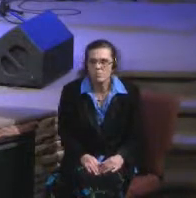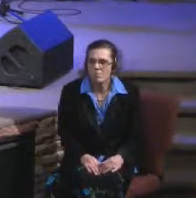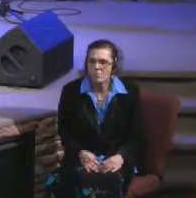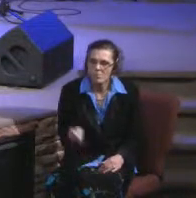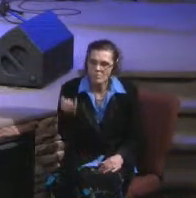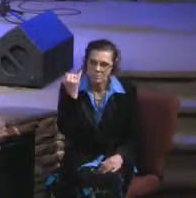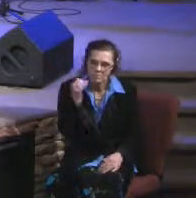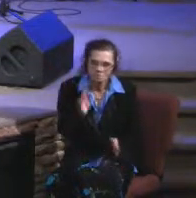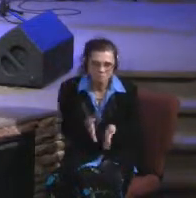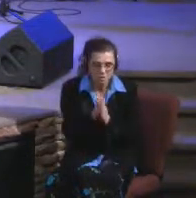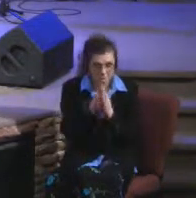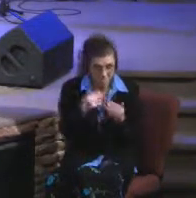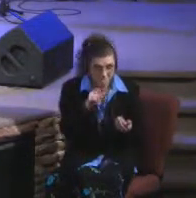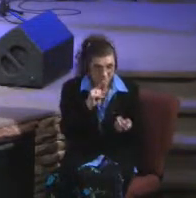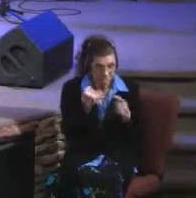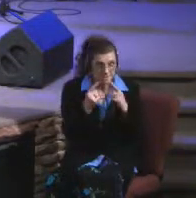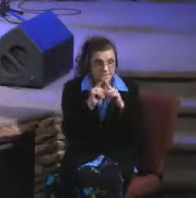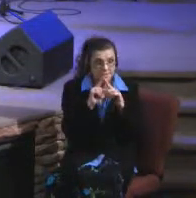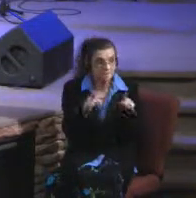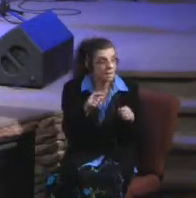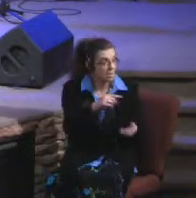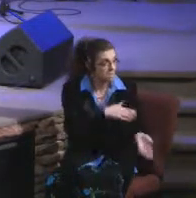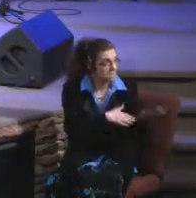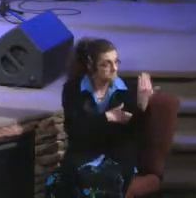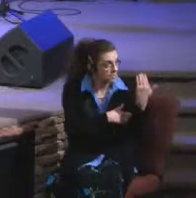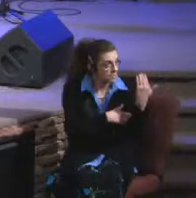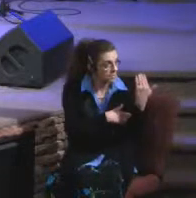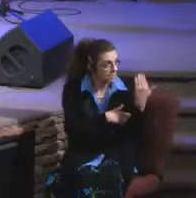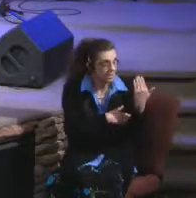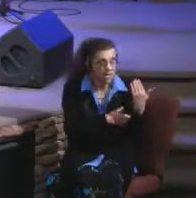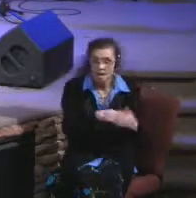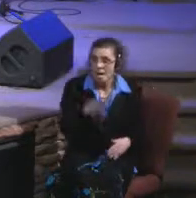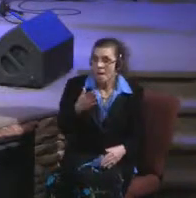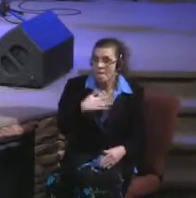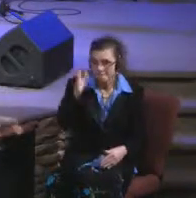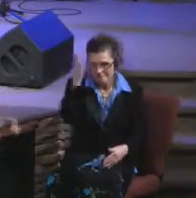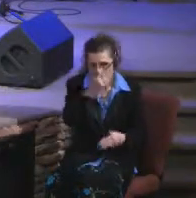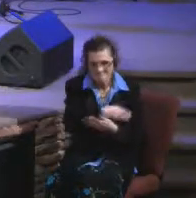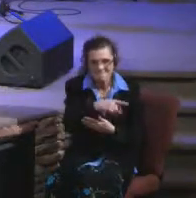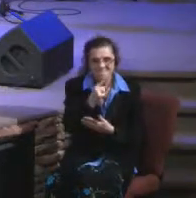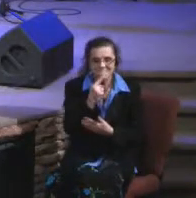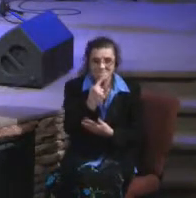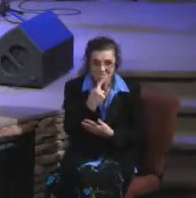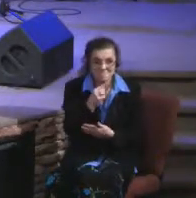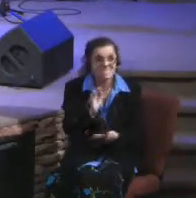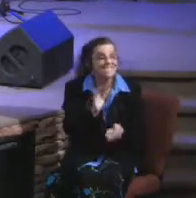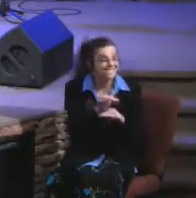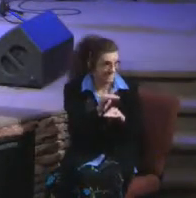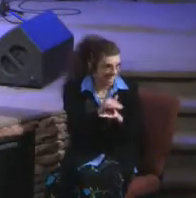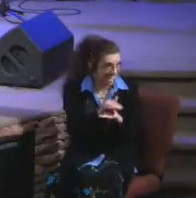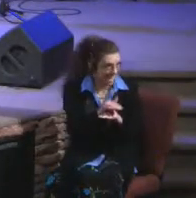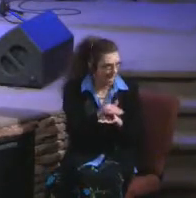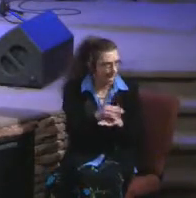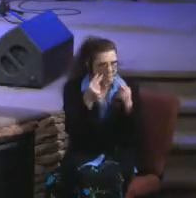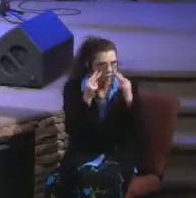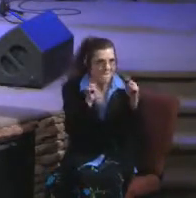asked me to speak this morning, and please come back tonight. My son's going to be speaking. I'm really looking forward to hearing what God has to